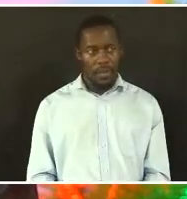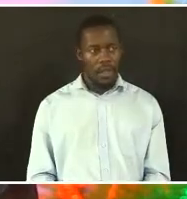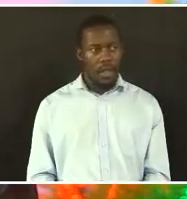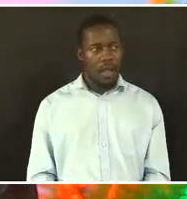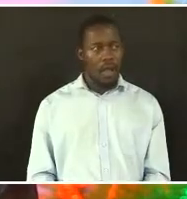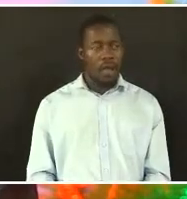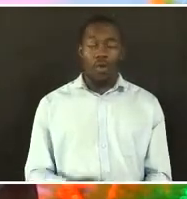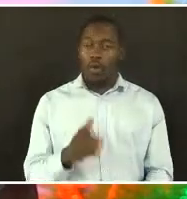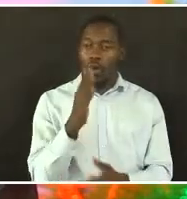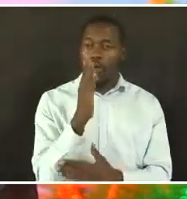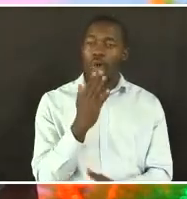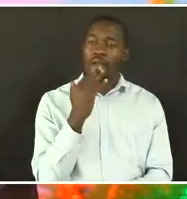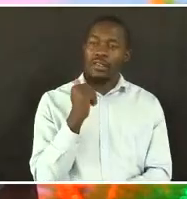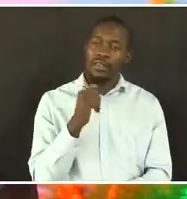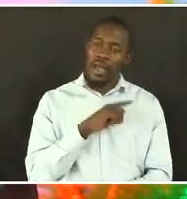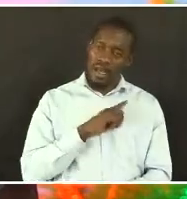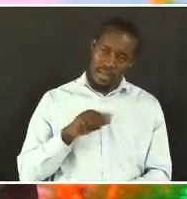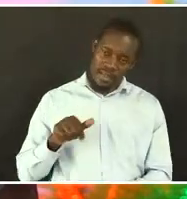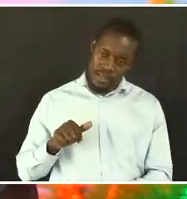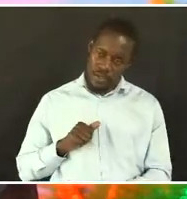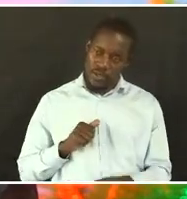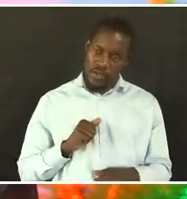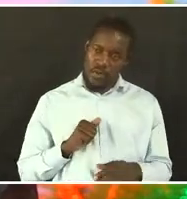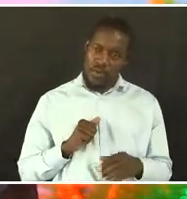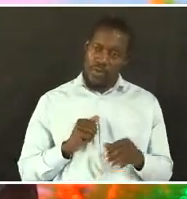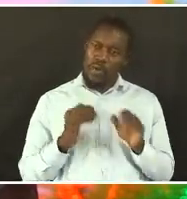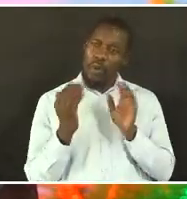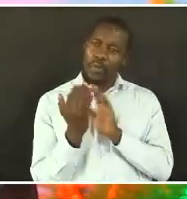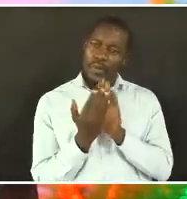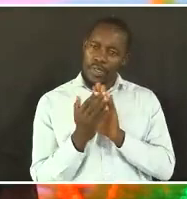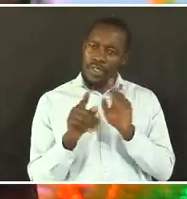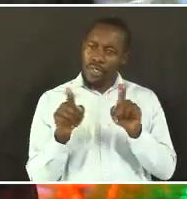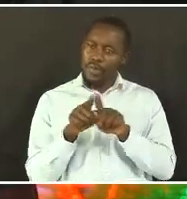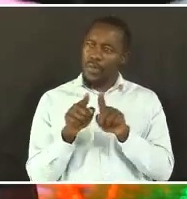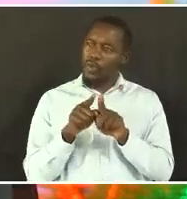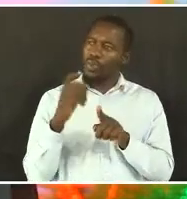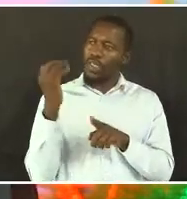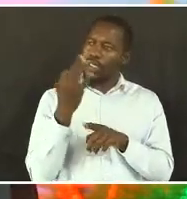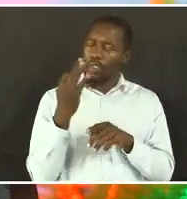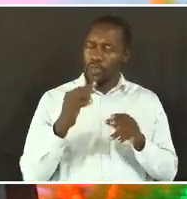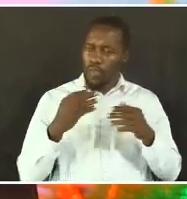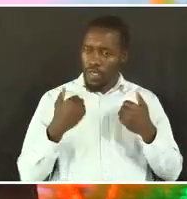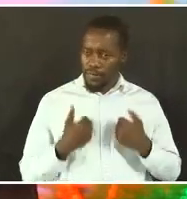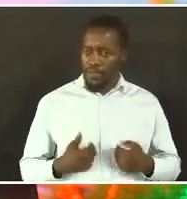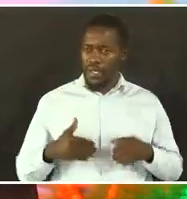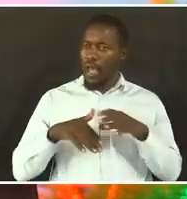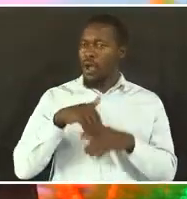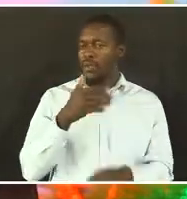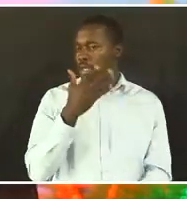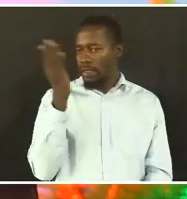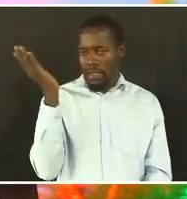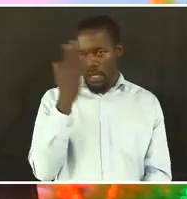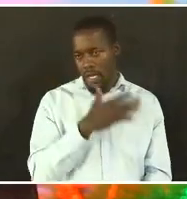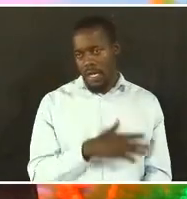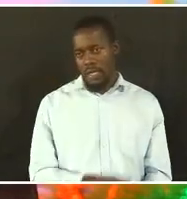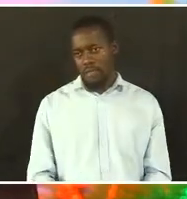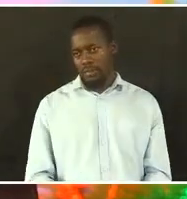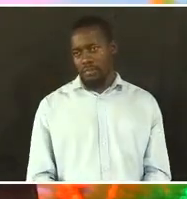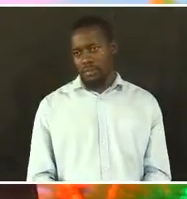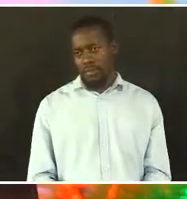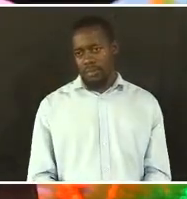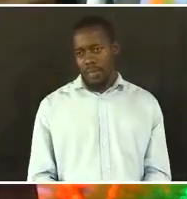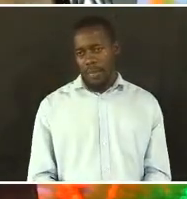reach people out there by each of us participating. In fact, the question should be, as church members, do you think